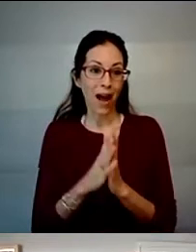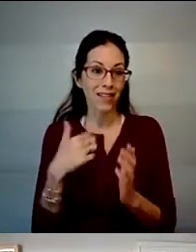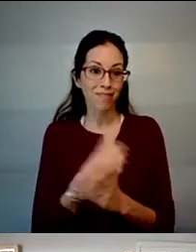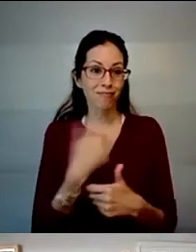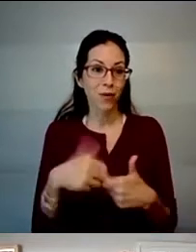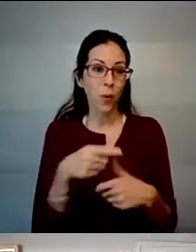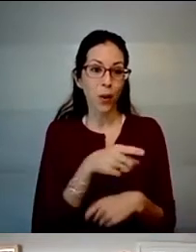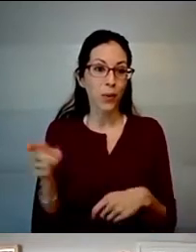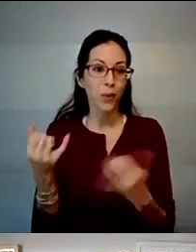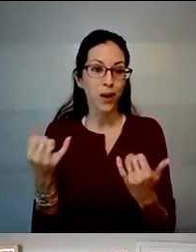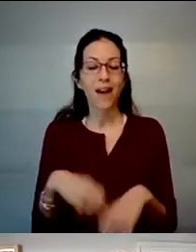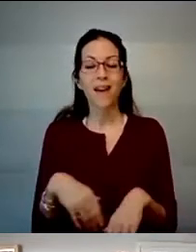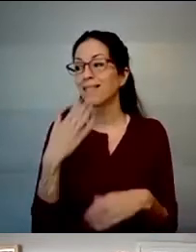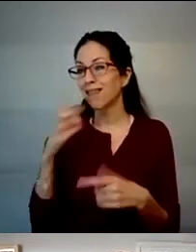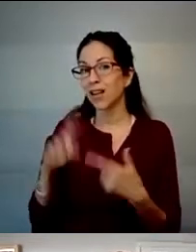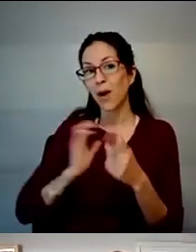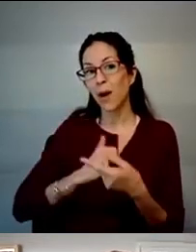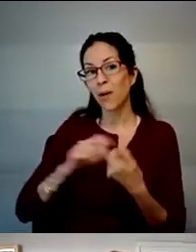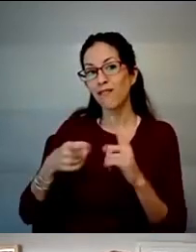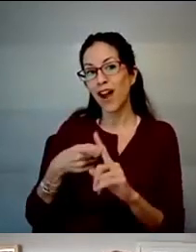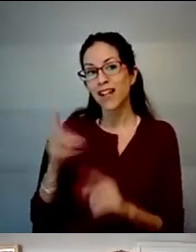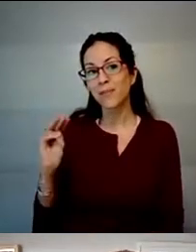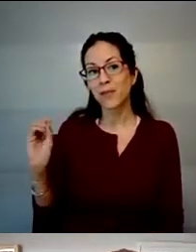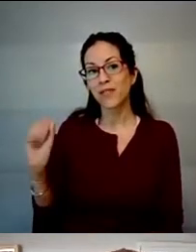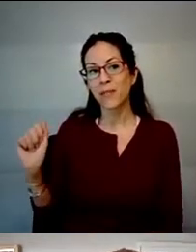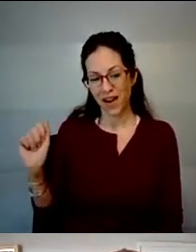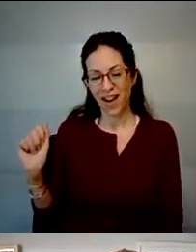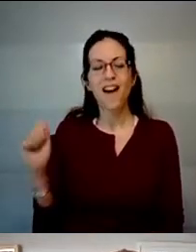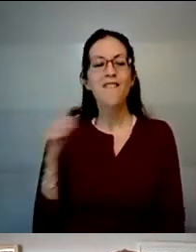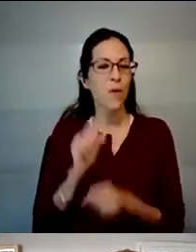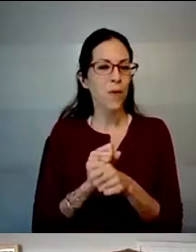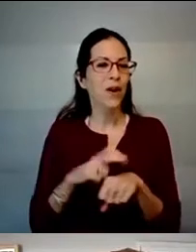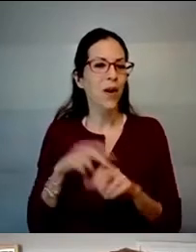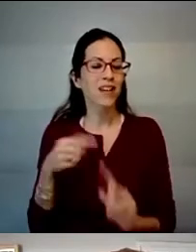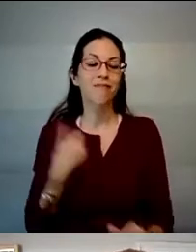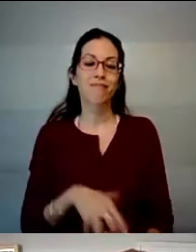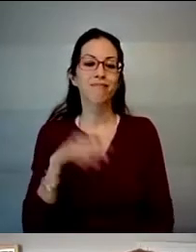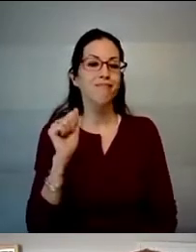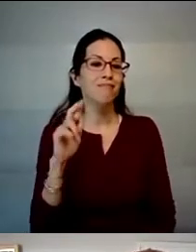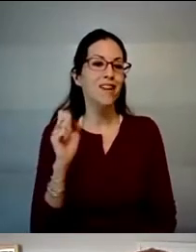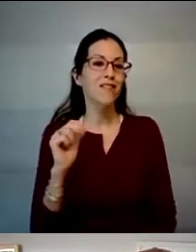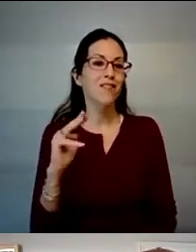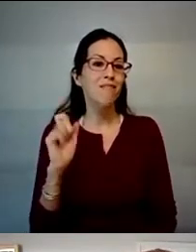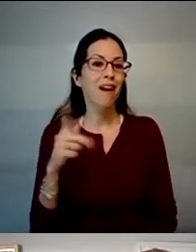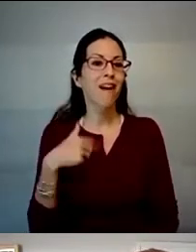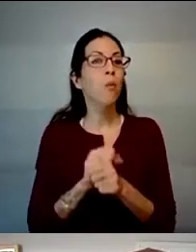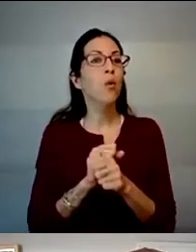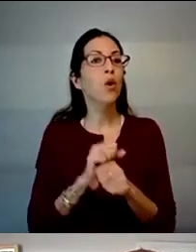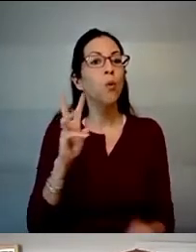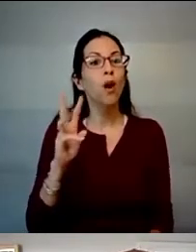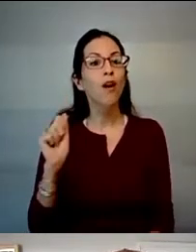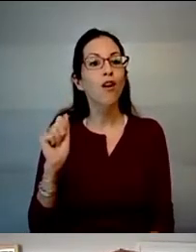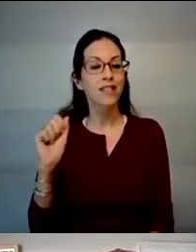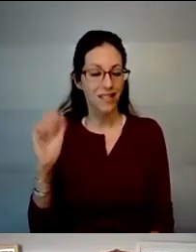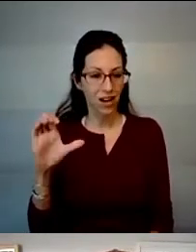and thanks to our friends at Mutual of America for organizing this. My name is Aaron Mack. I'm at the Walker Arts Center. I'm a development